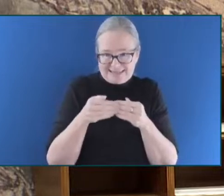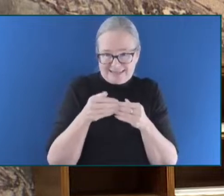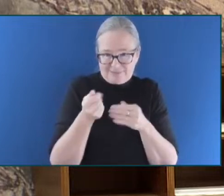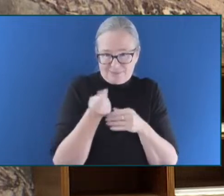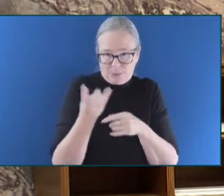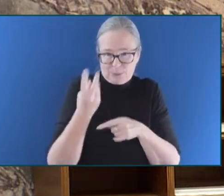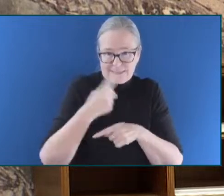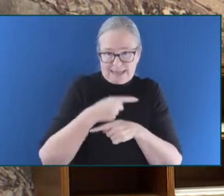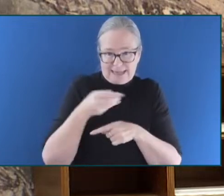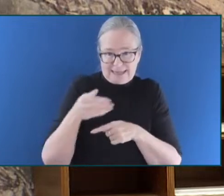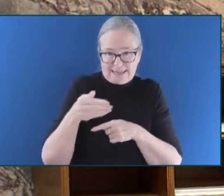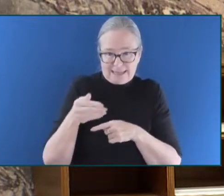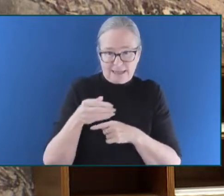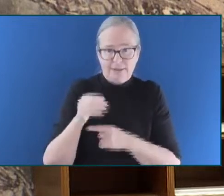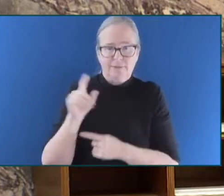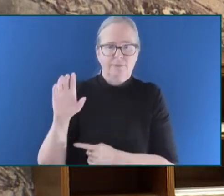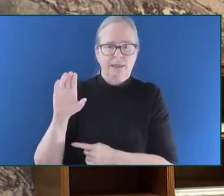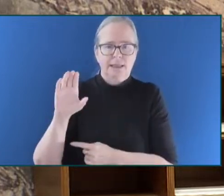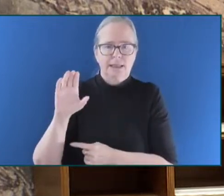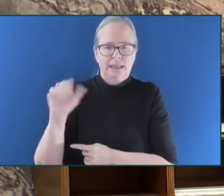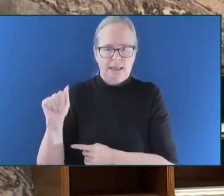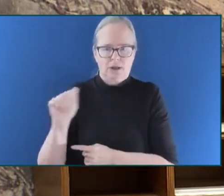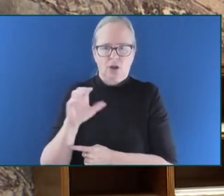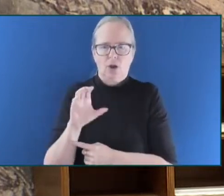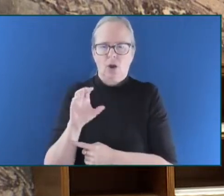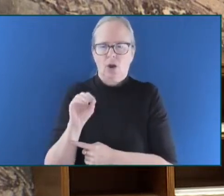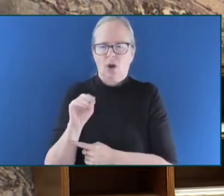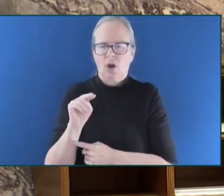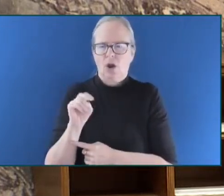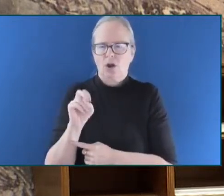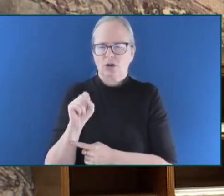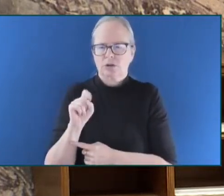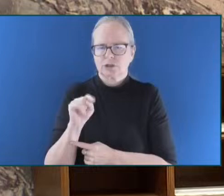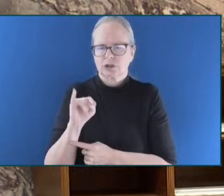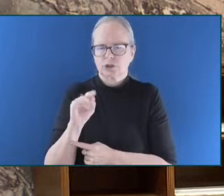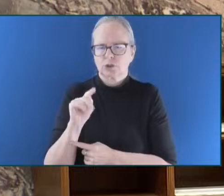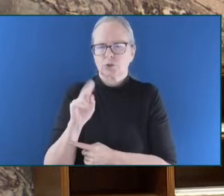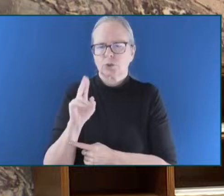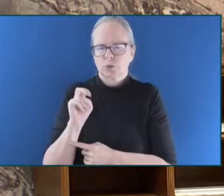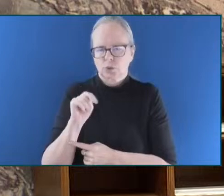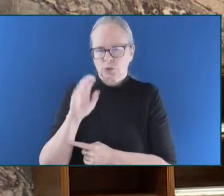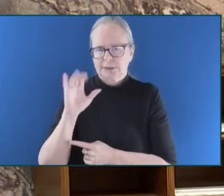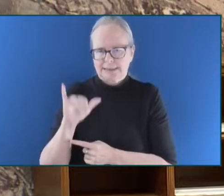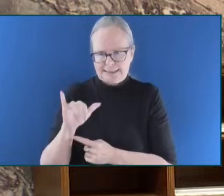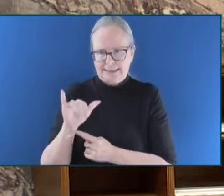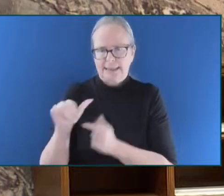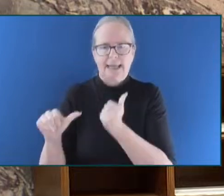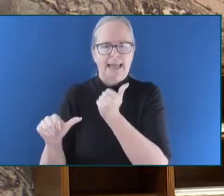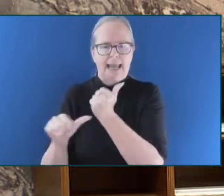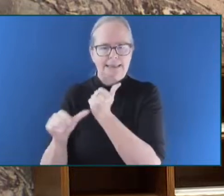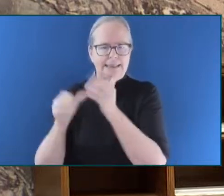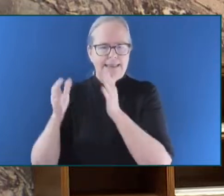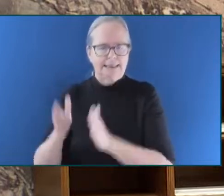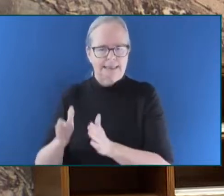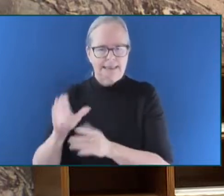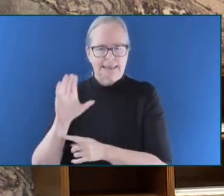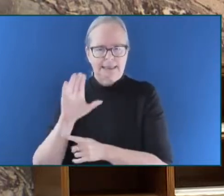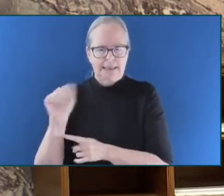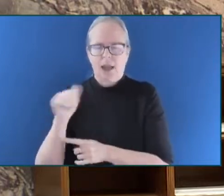from all over British Columbia. We won't name them one by one, but we have constituency assistants here from